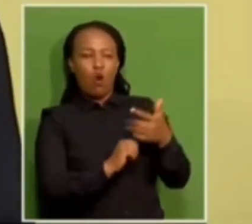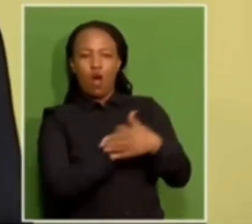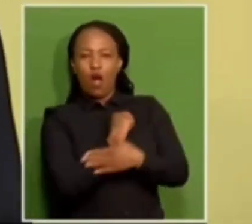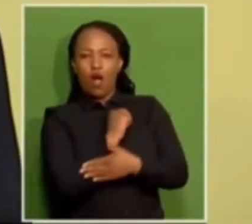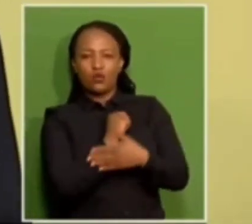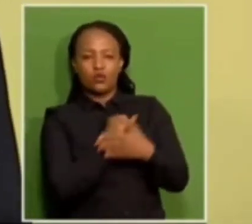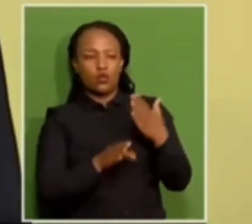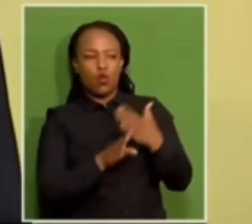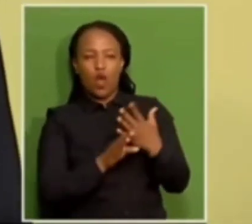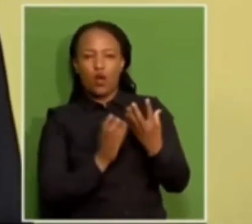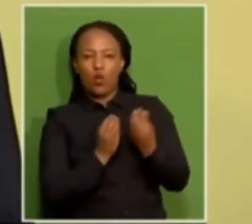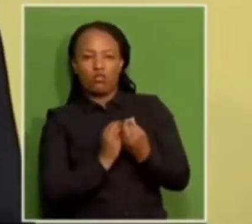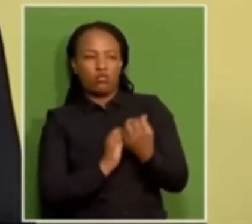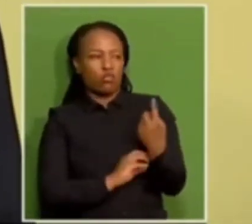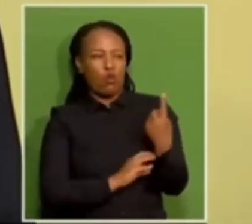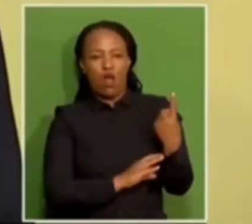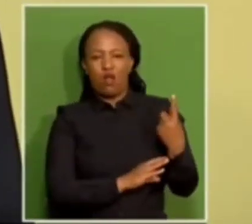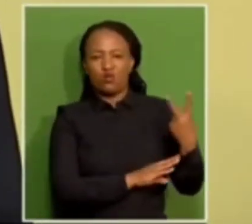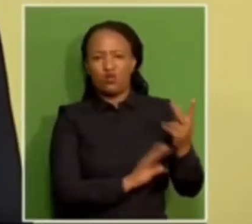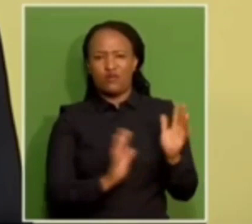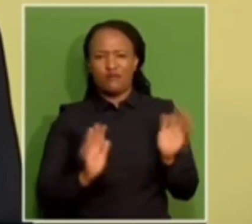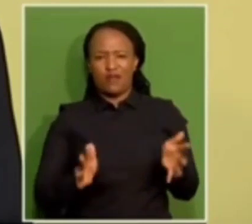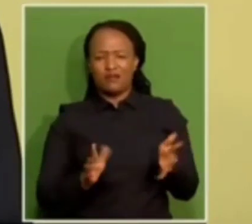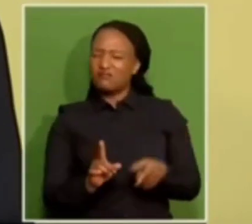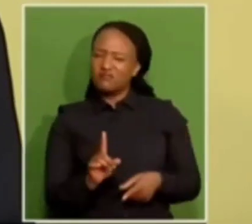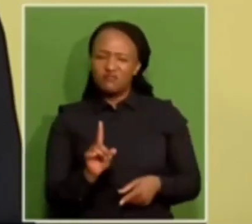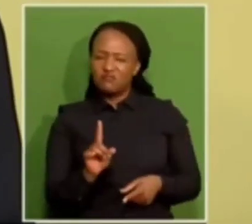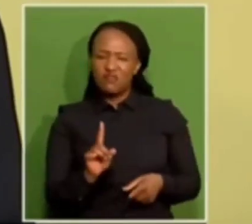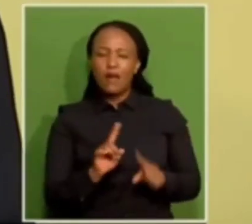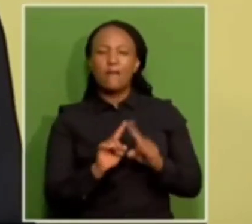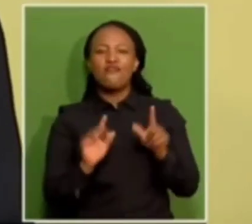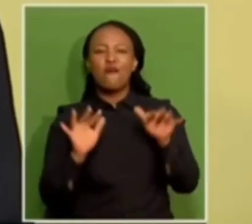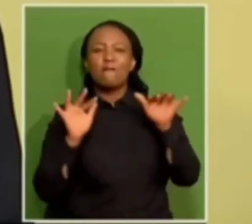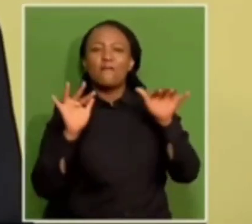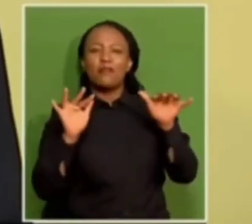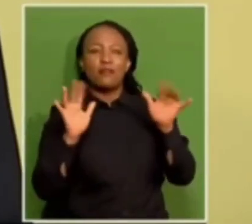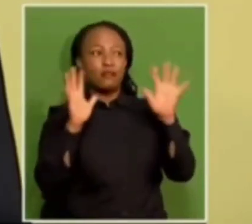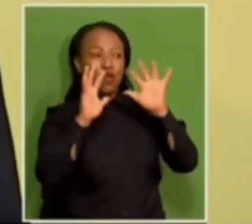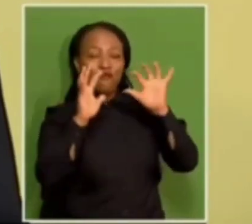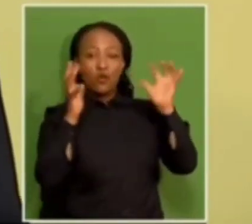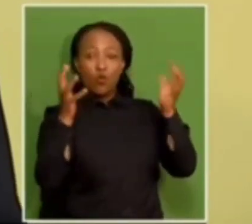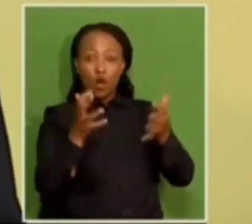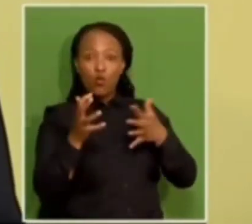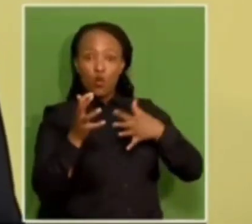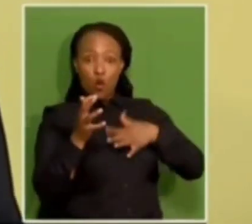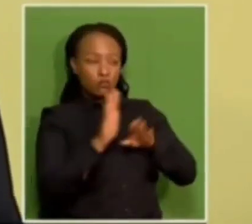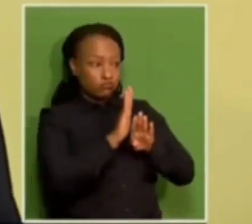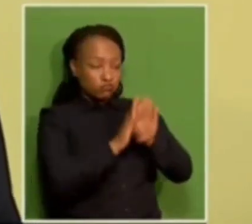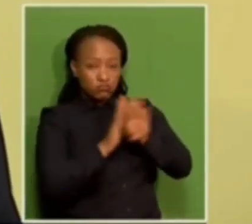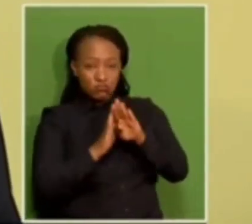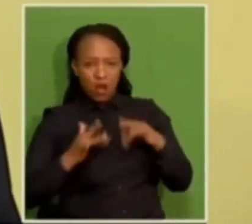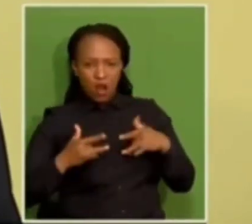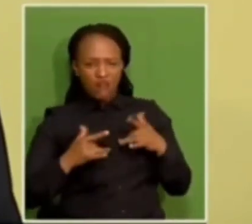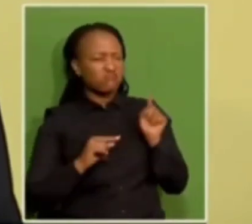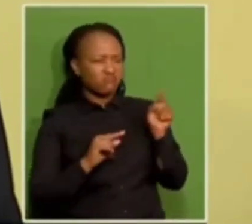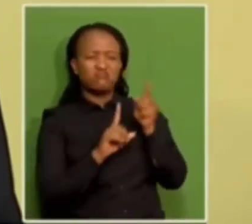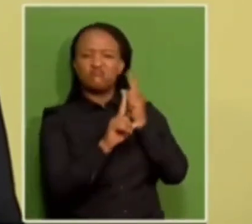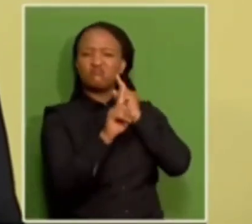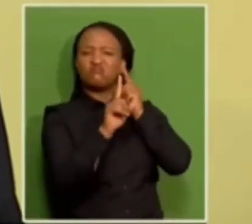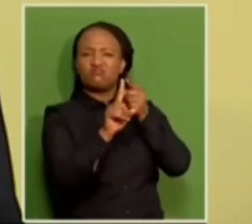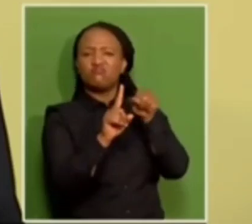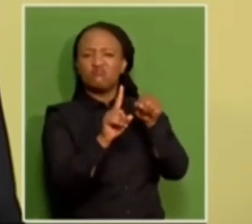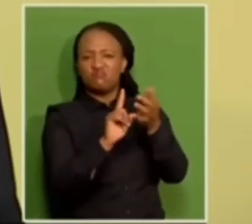unilateralism but by advancement of the interests of the peoples of the world